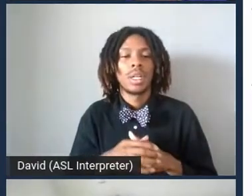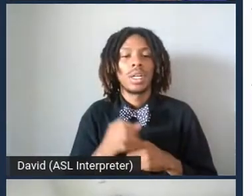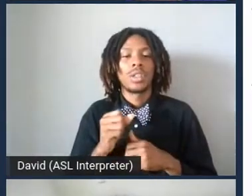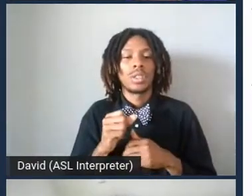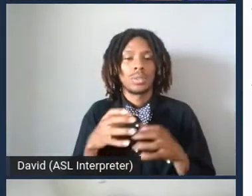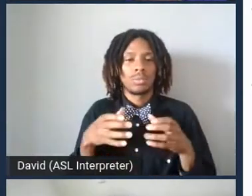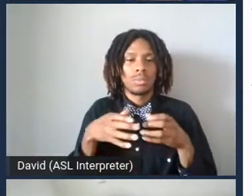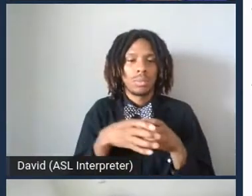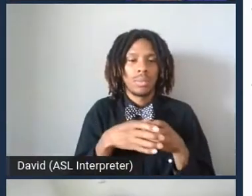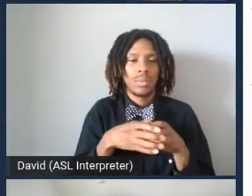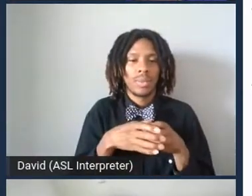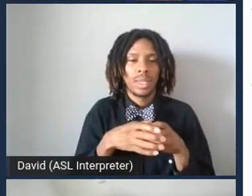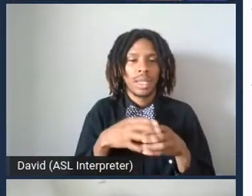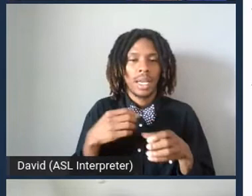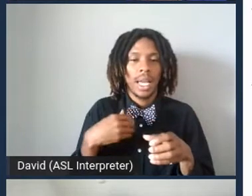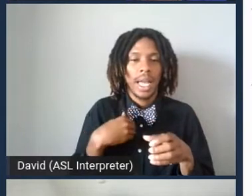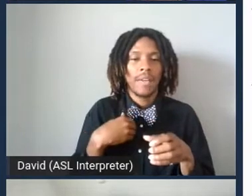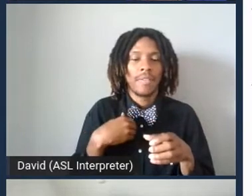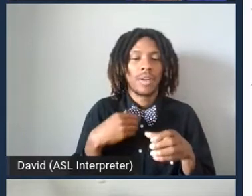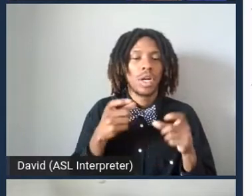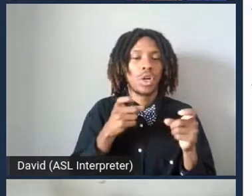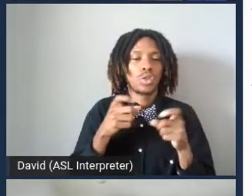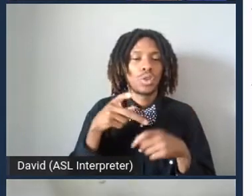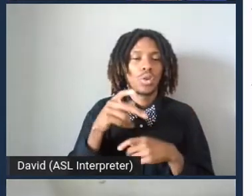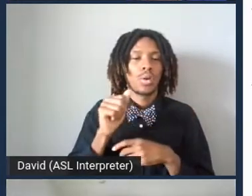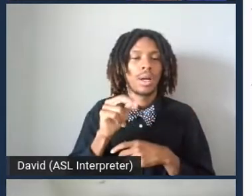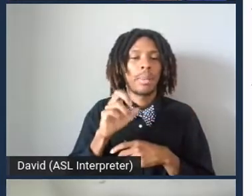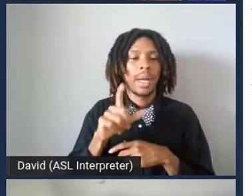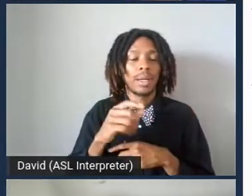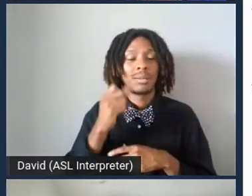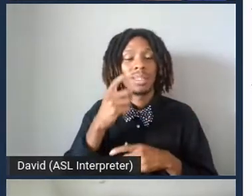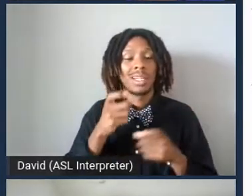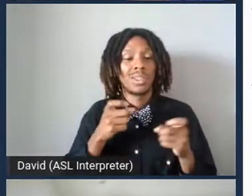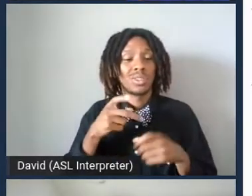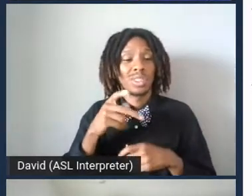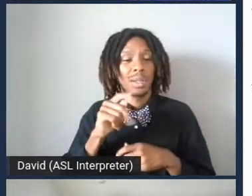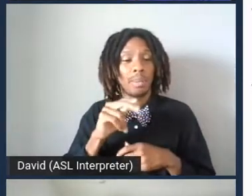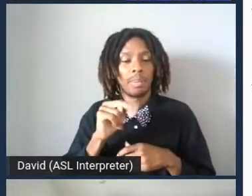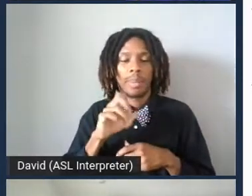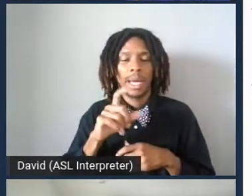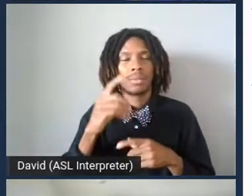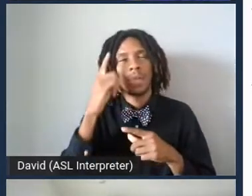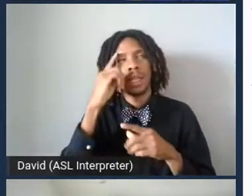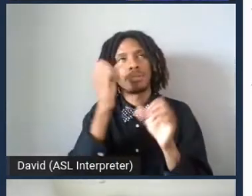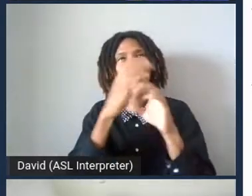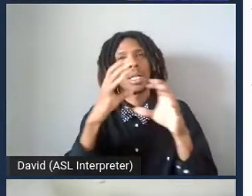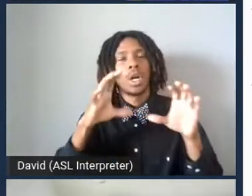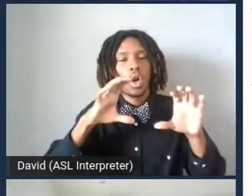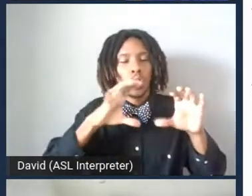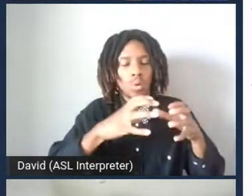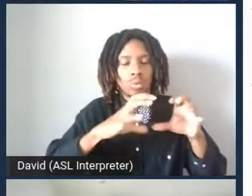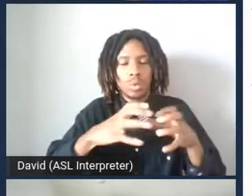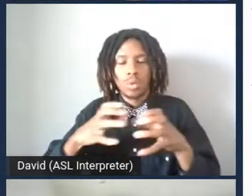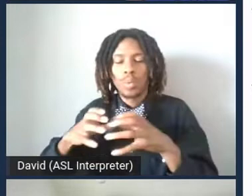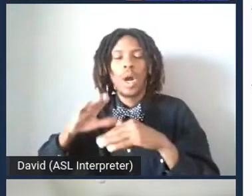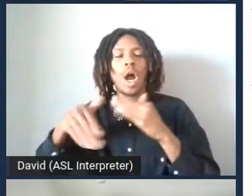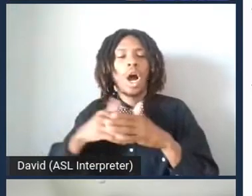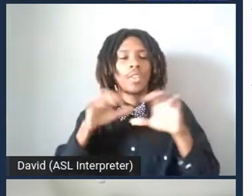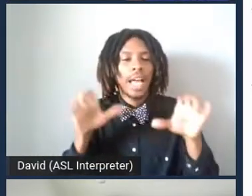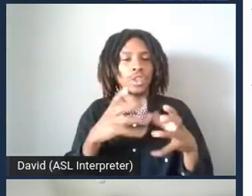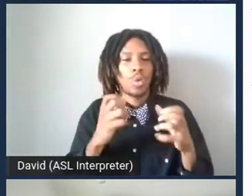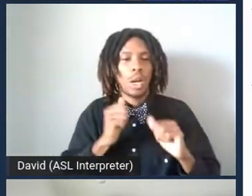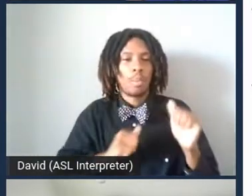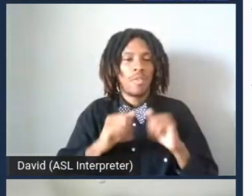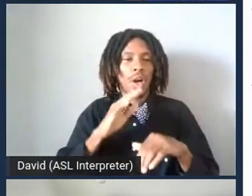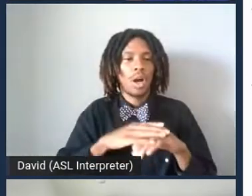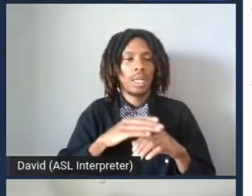have a concept of control panels. To think of control panels as a grouping of all of the actions that you want to perform on a